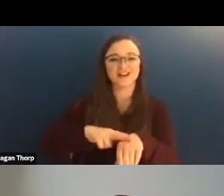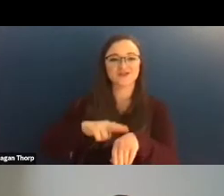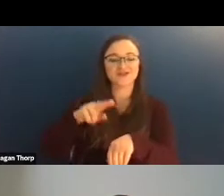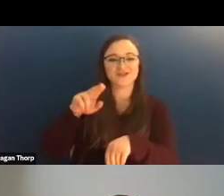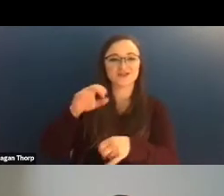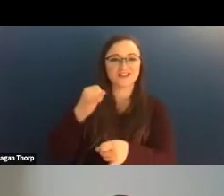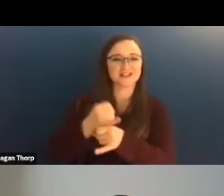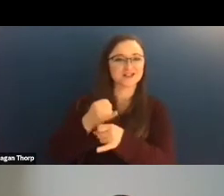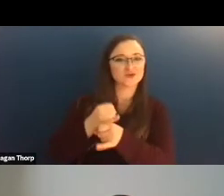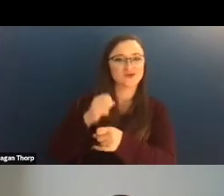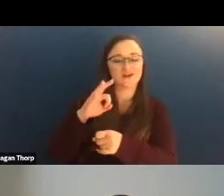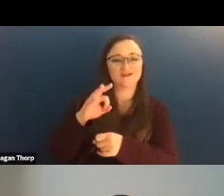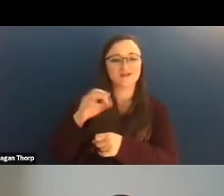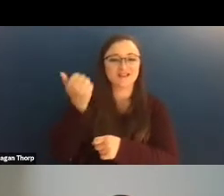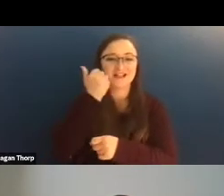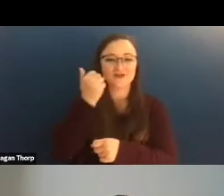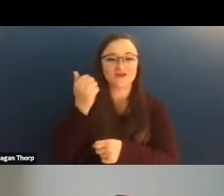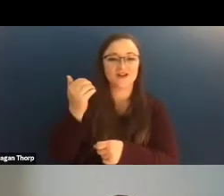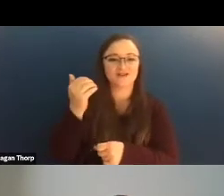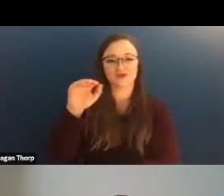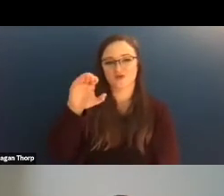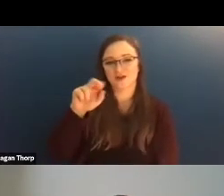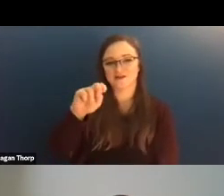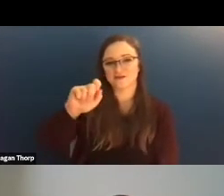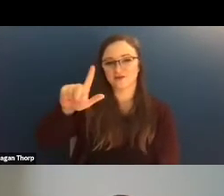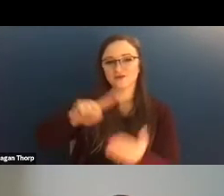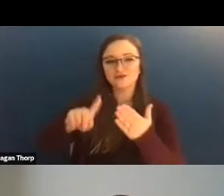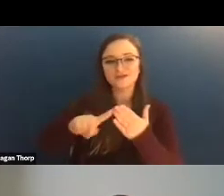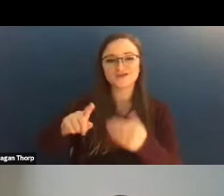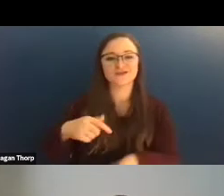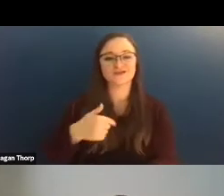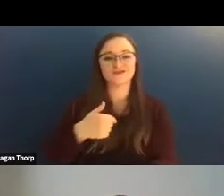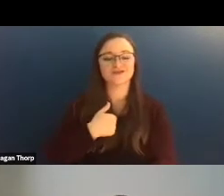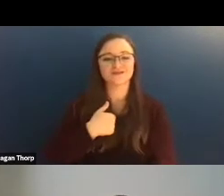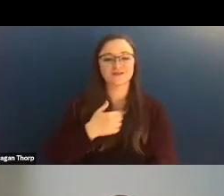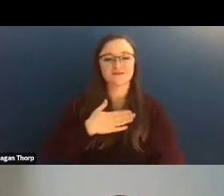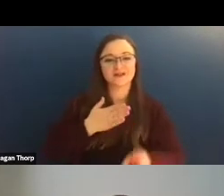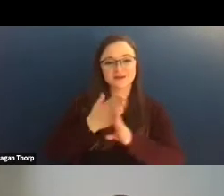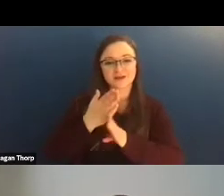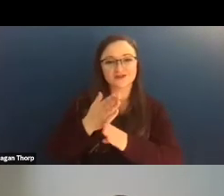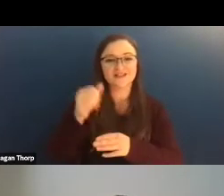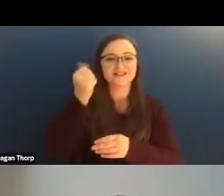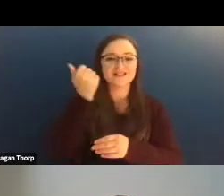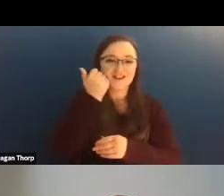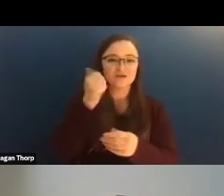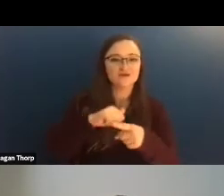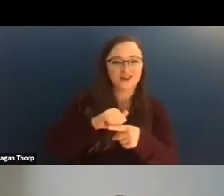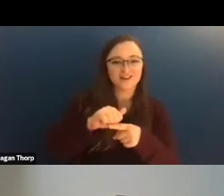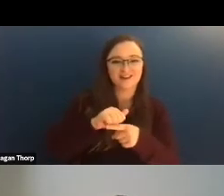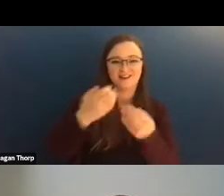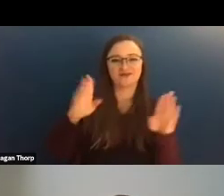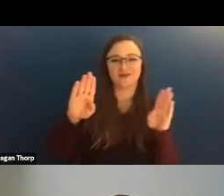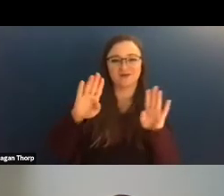Research. My background, I'm a dentist and I've done specialty training in dental public health. So I'm happy to be here today.